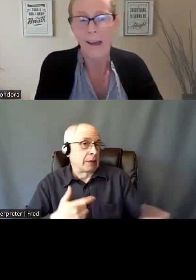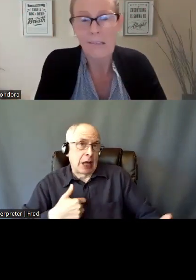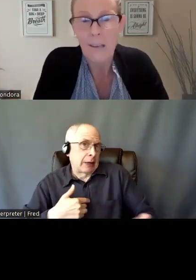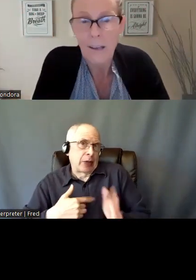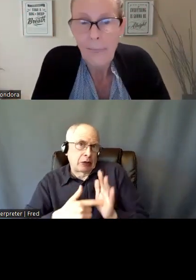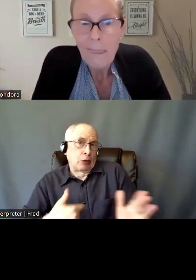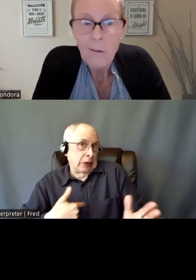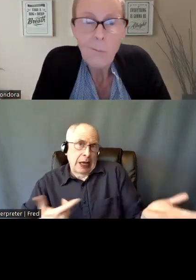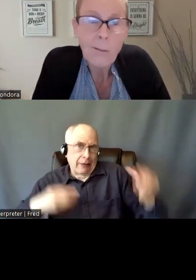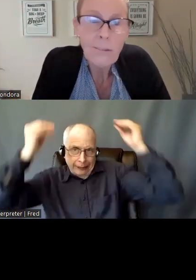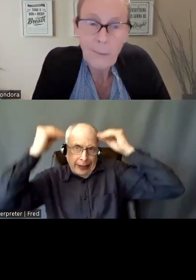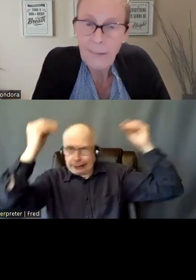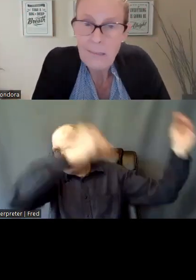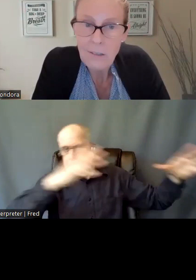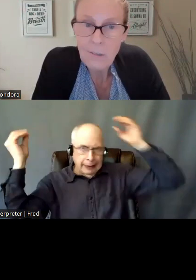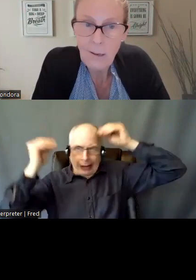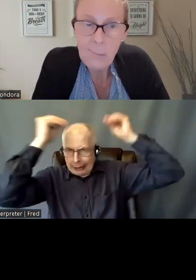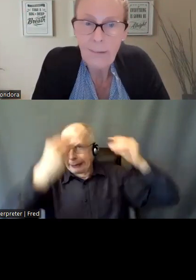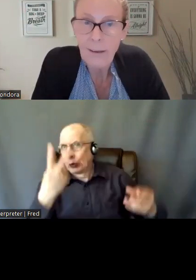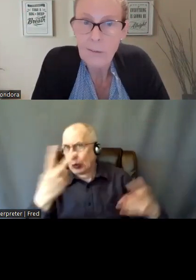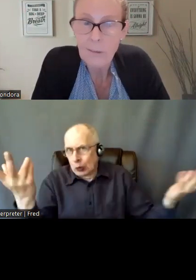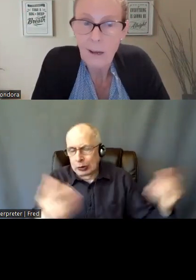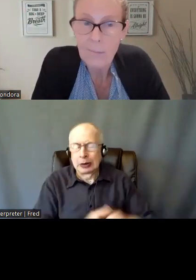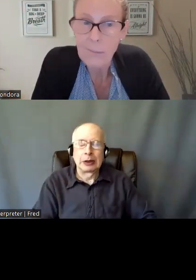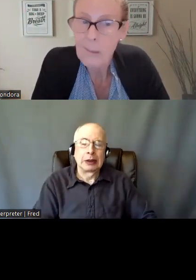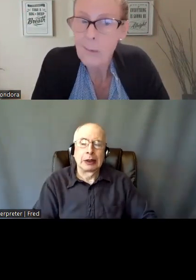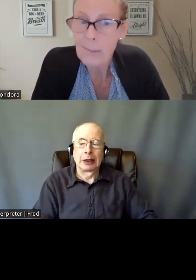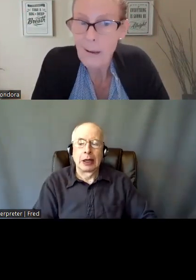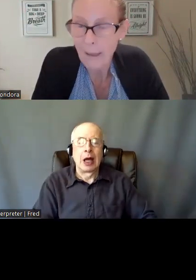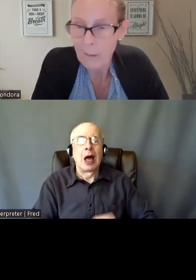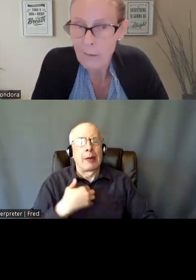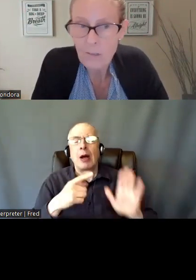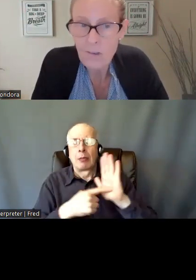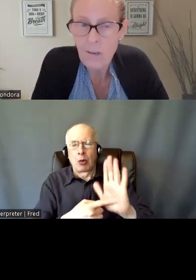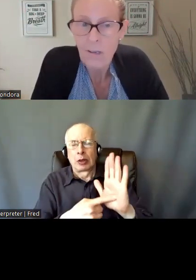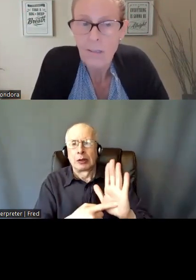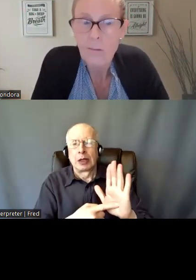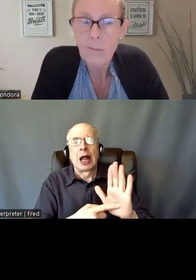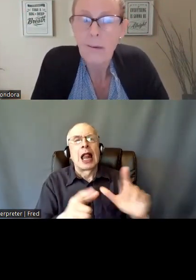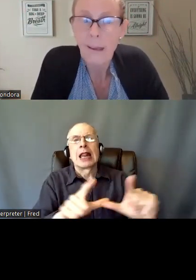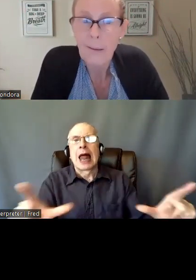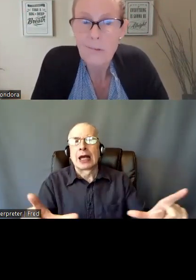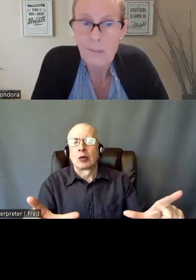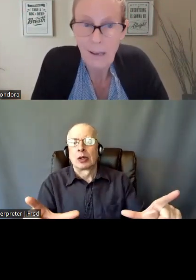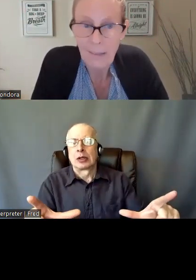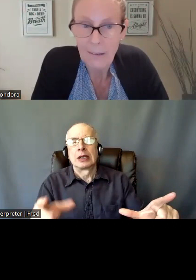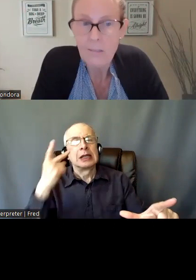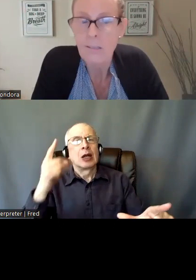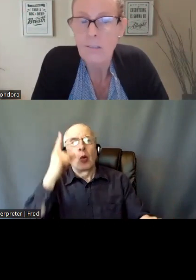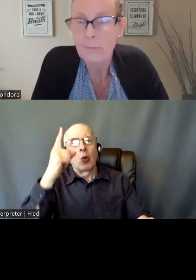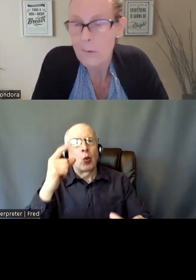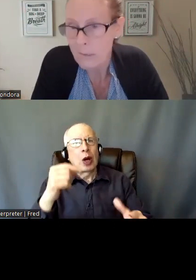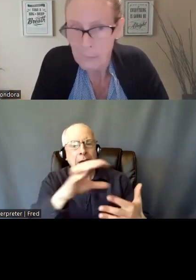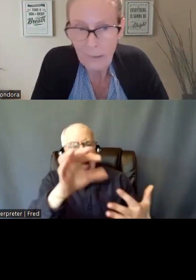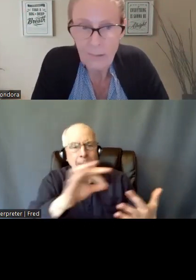couple of hats. While we're doing this, I just want to point out something important about language. You see one of the options on there